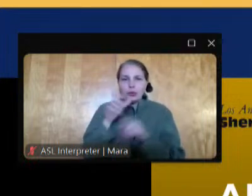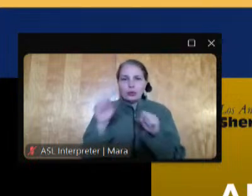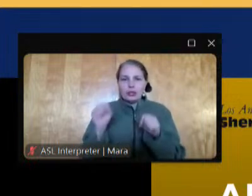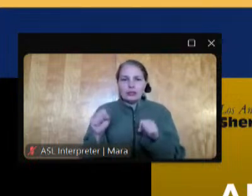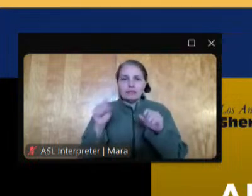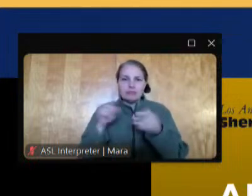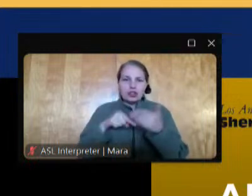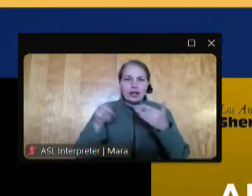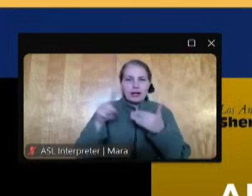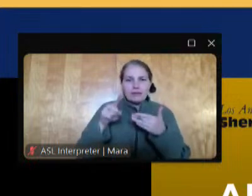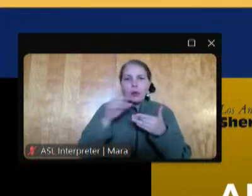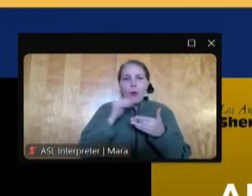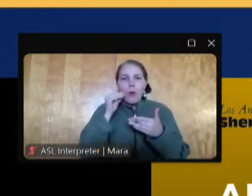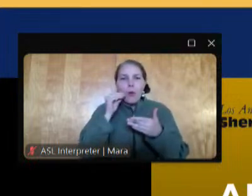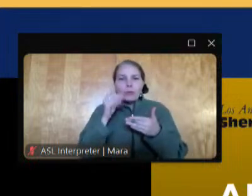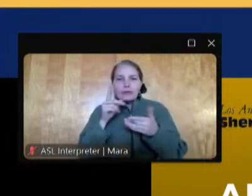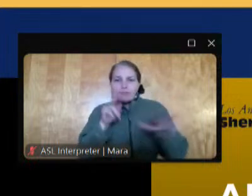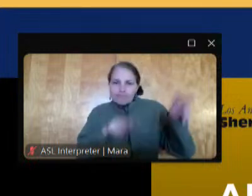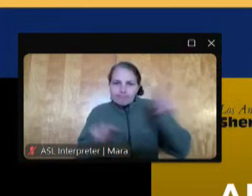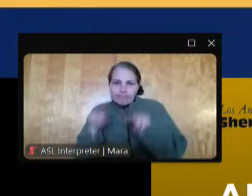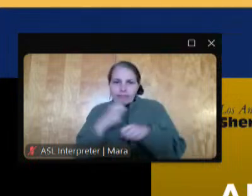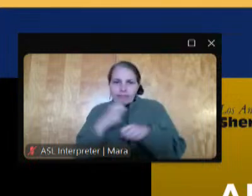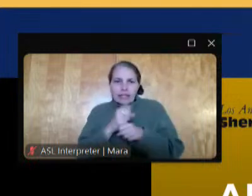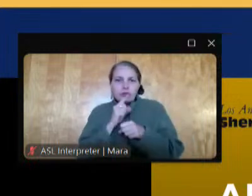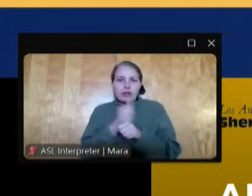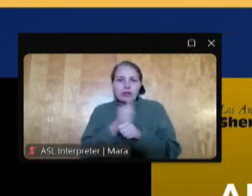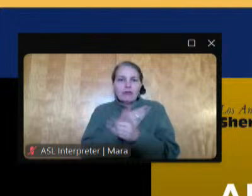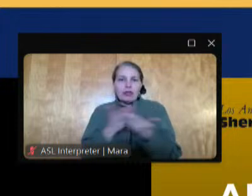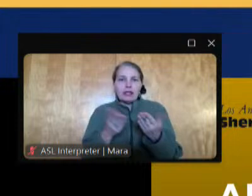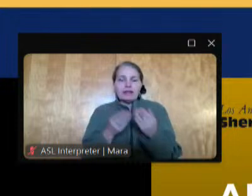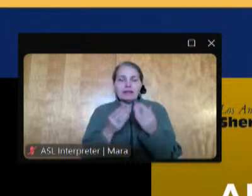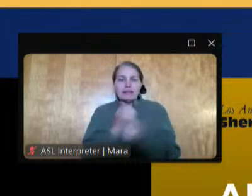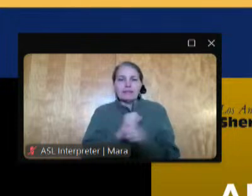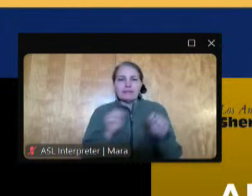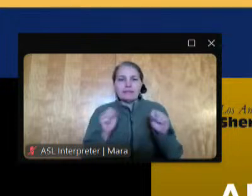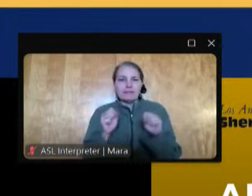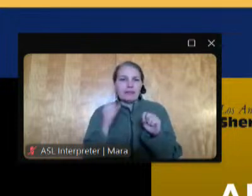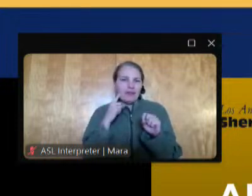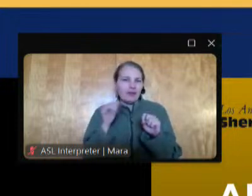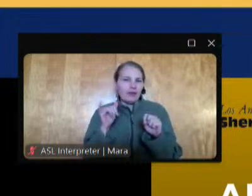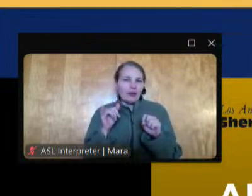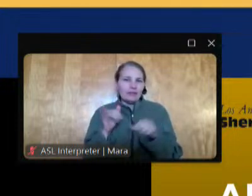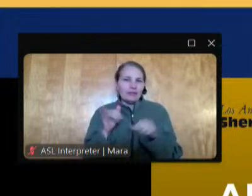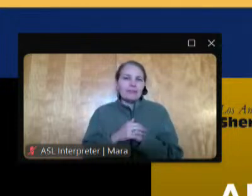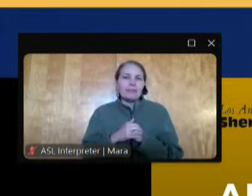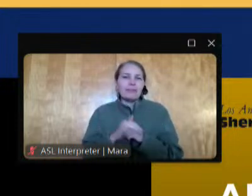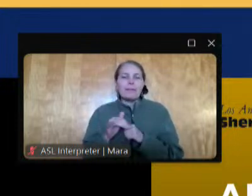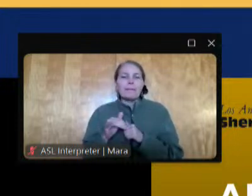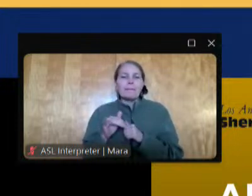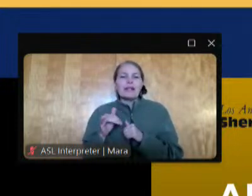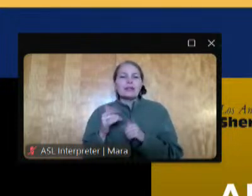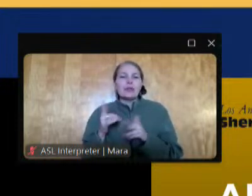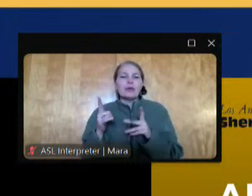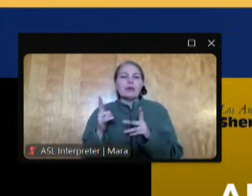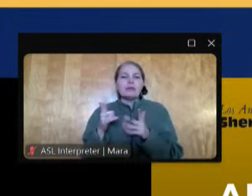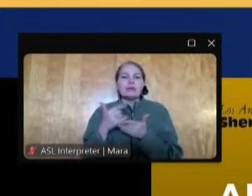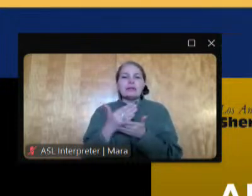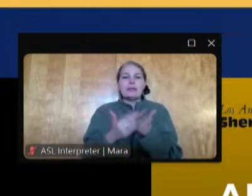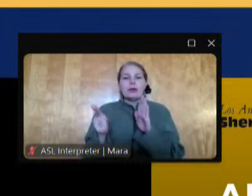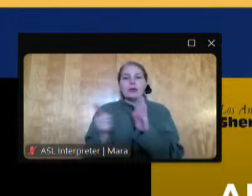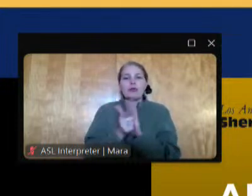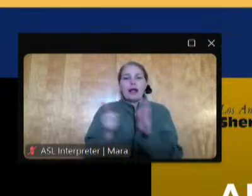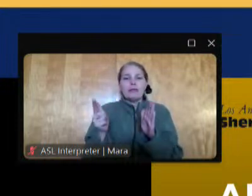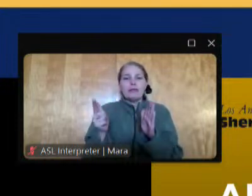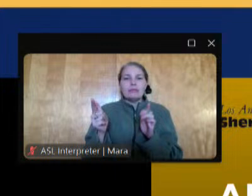policing. So some of the crime suppression operations I've talked a little bit about in social media. Some of the